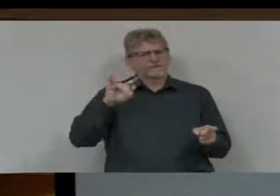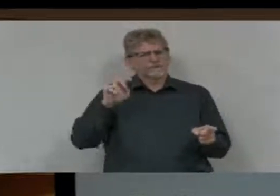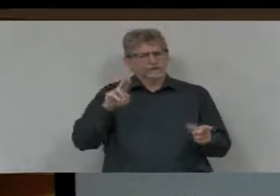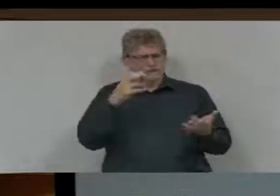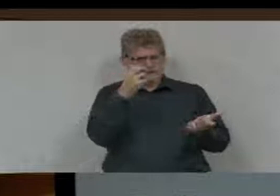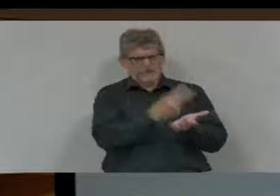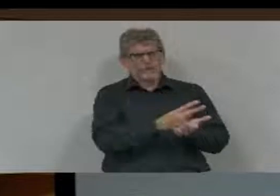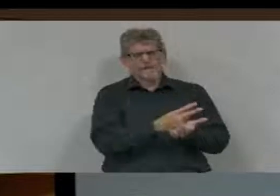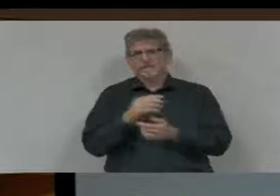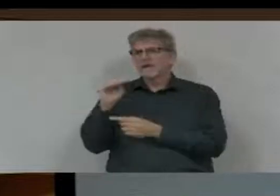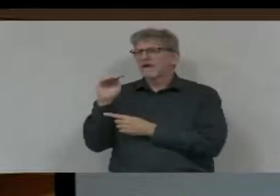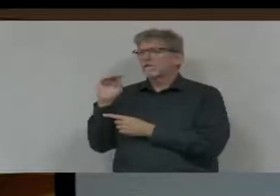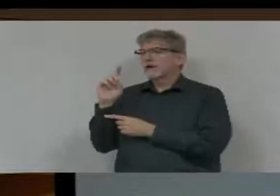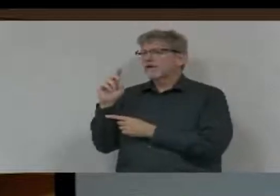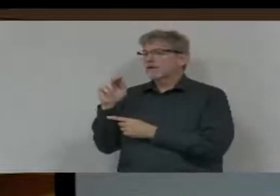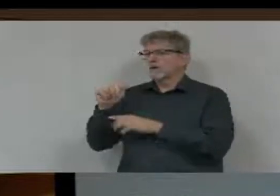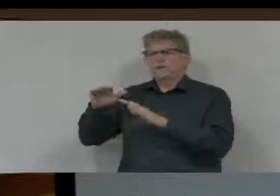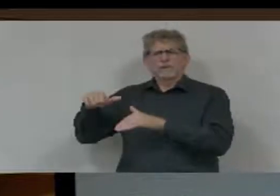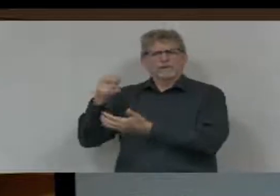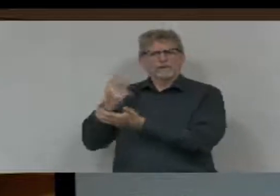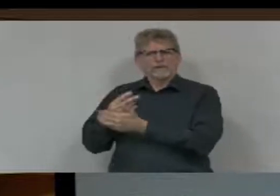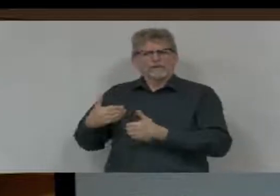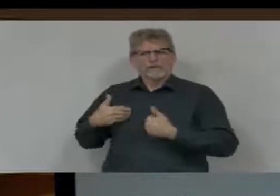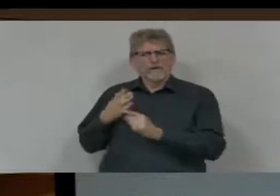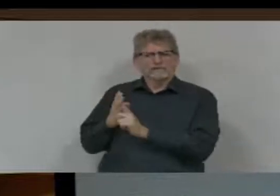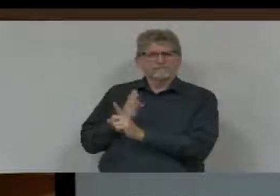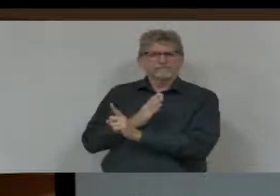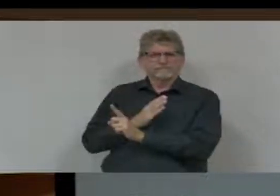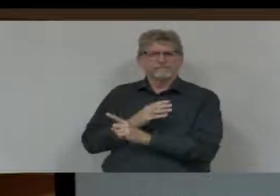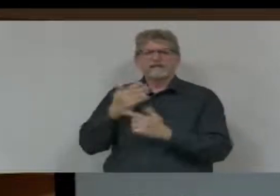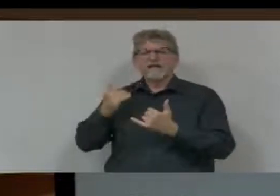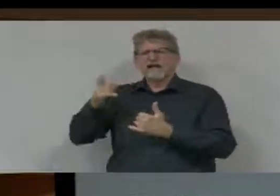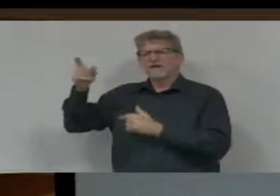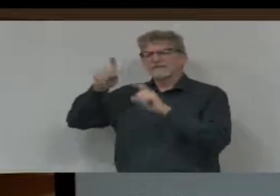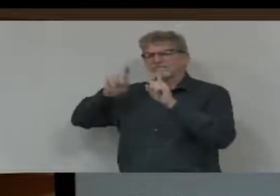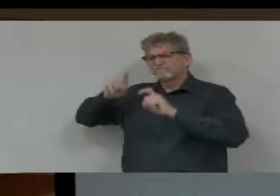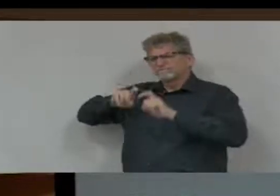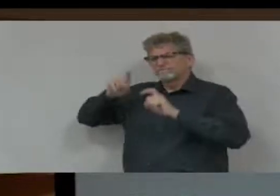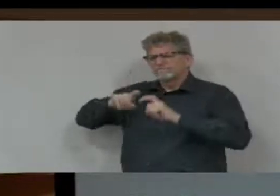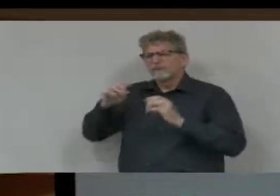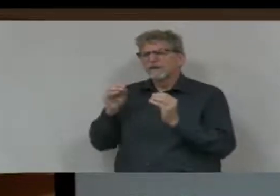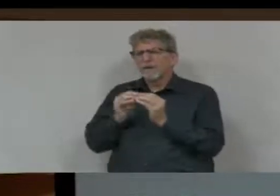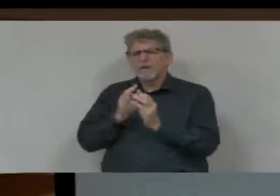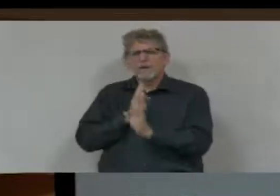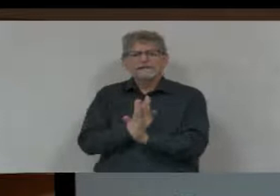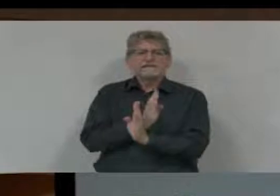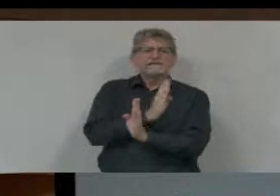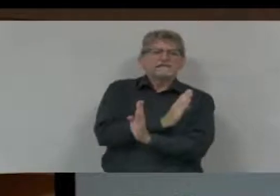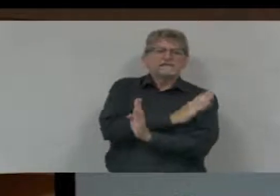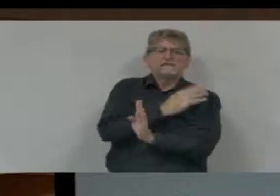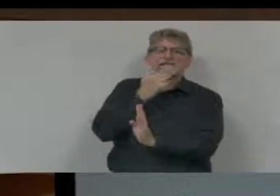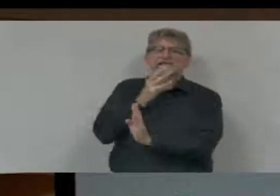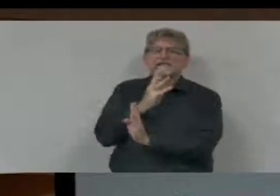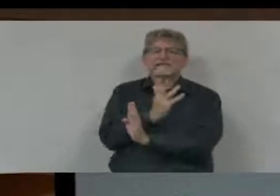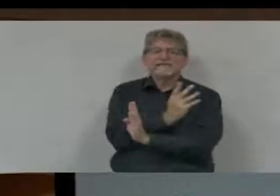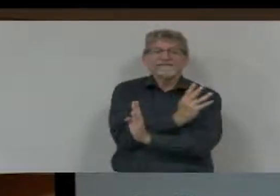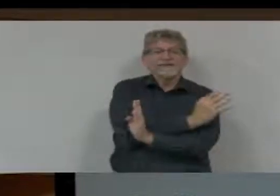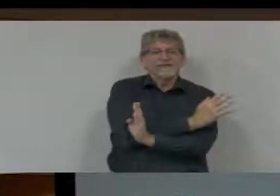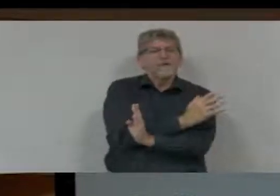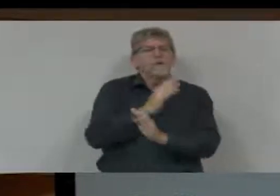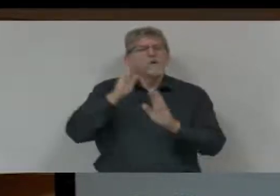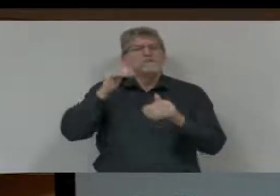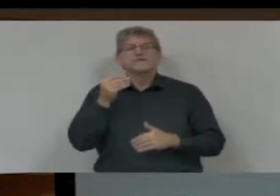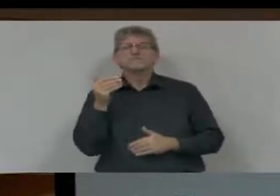17-year-olds. There are clinical trials currently underway for younger children, and the hope is that by midsummer we'll be able